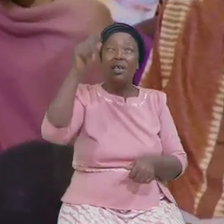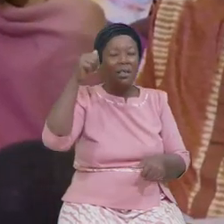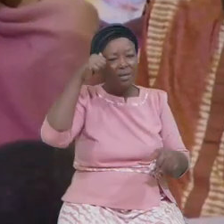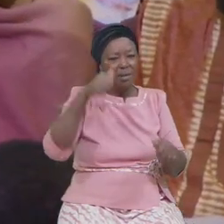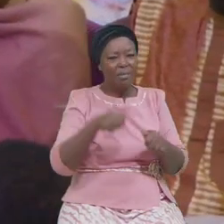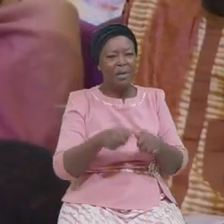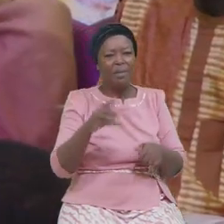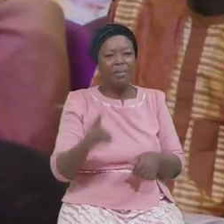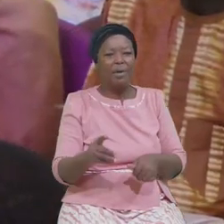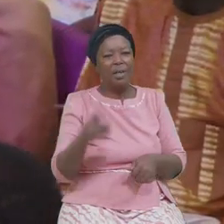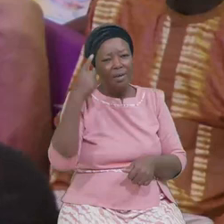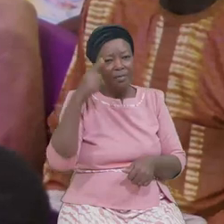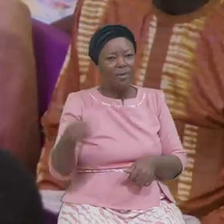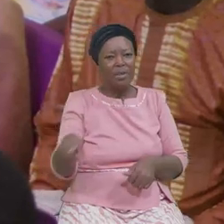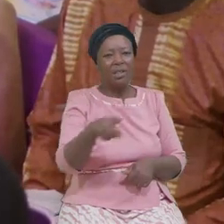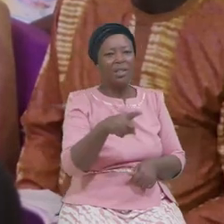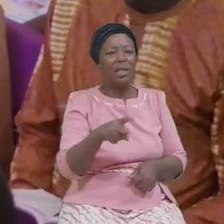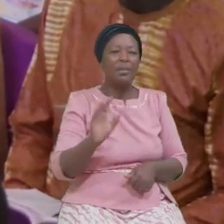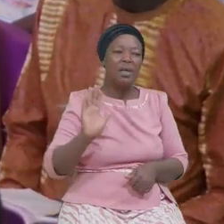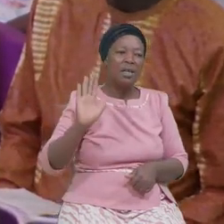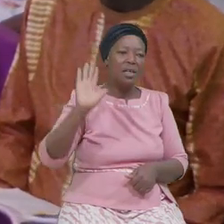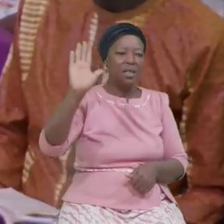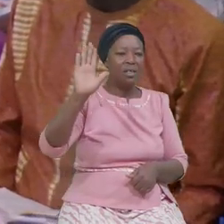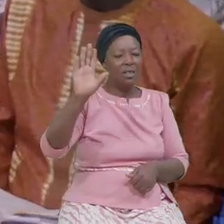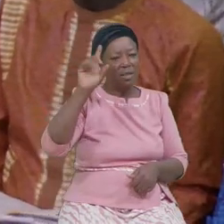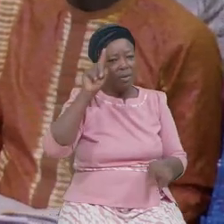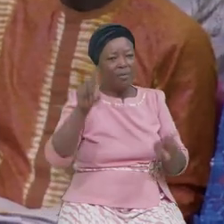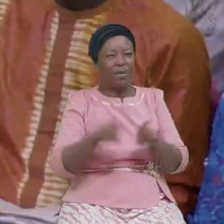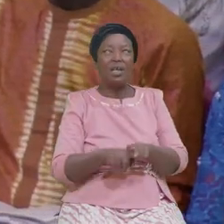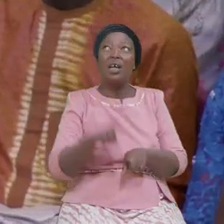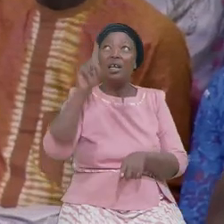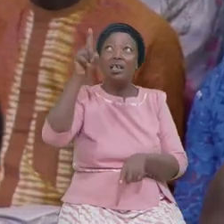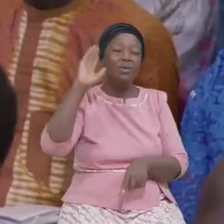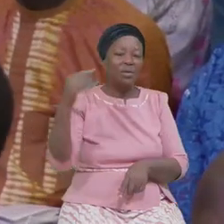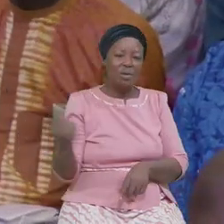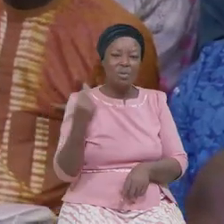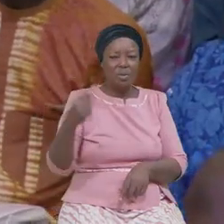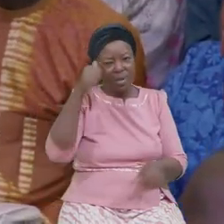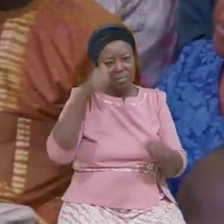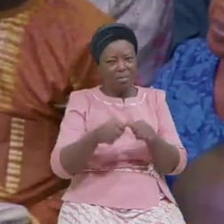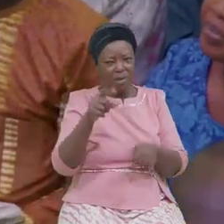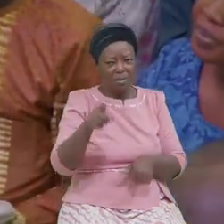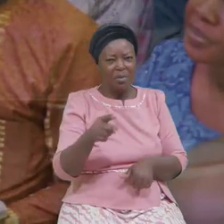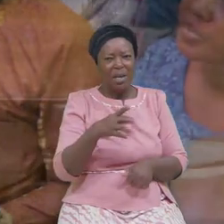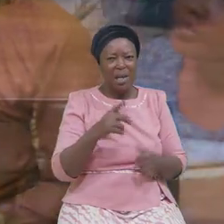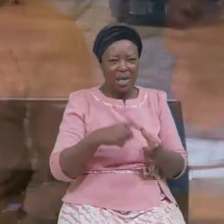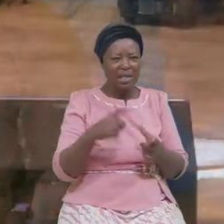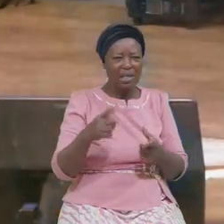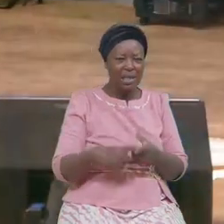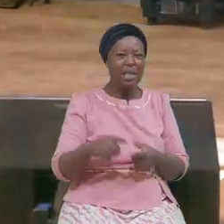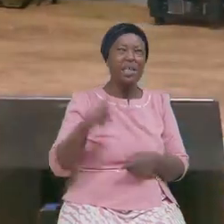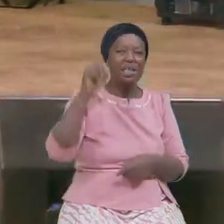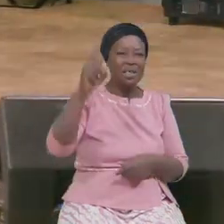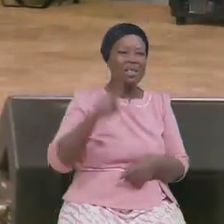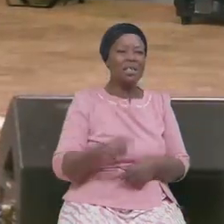he remembered for them his covenant. He will always remember you. And he repented according to